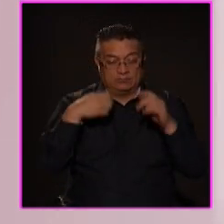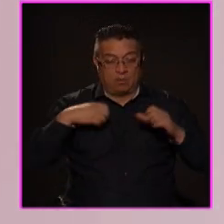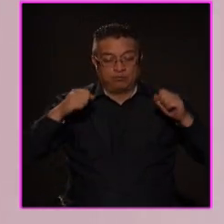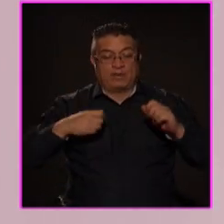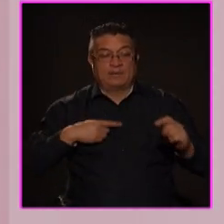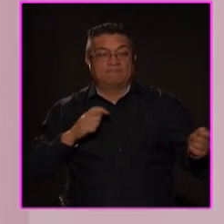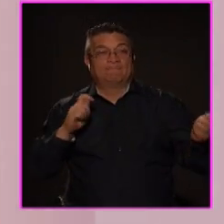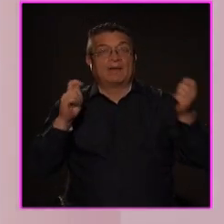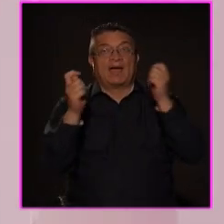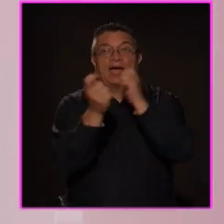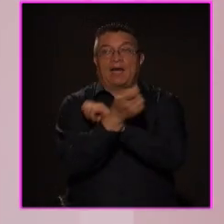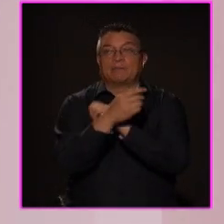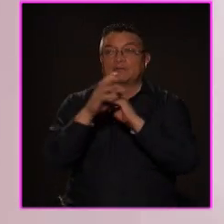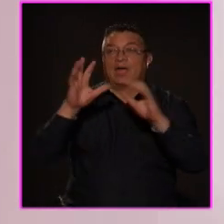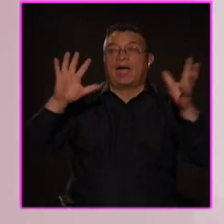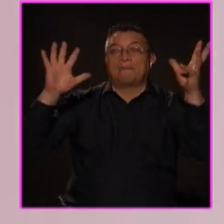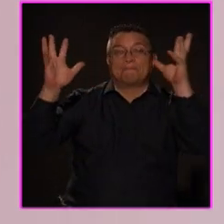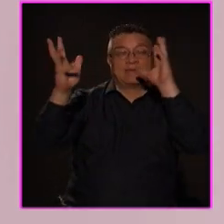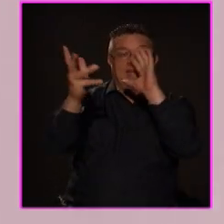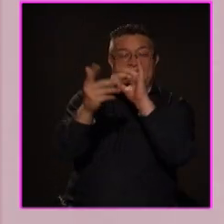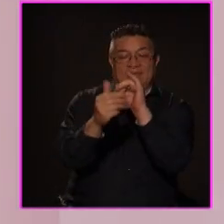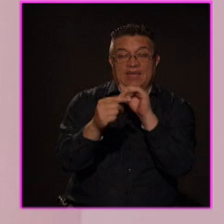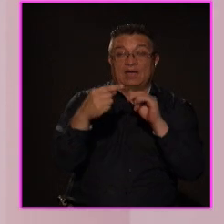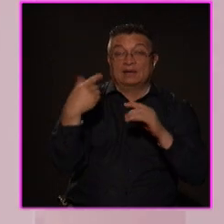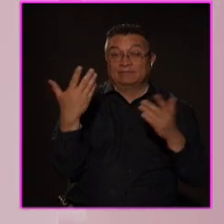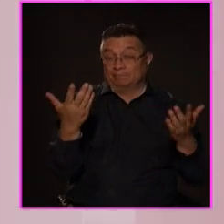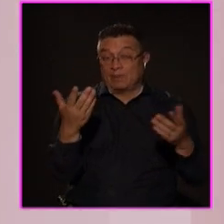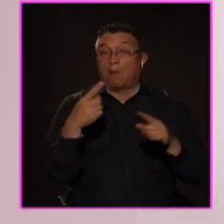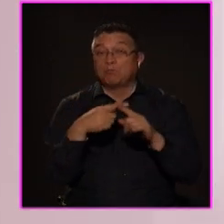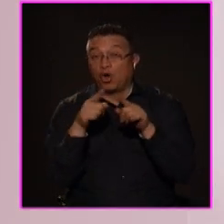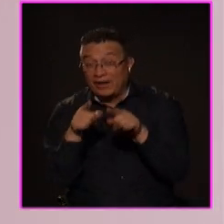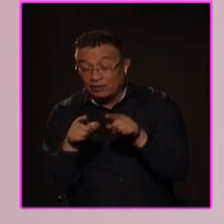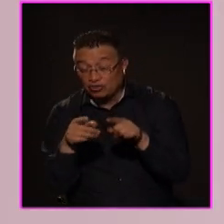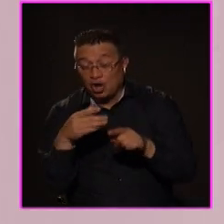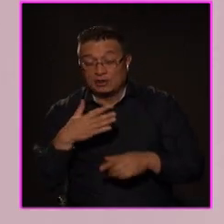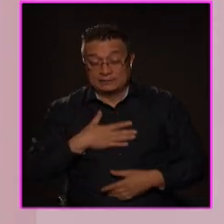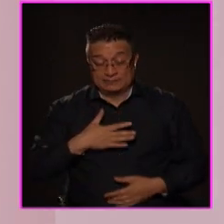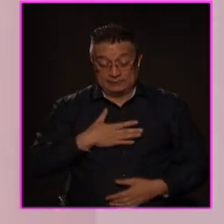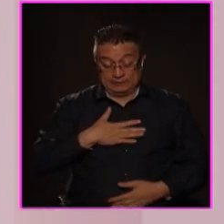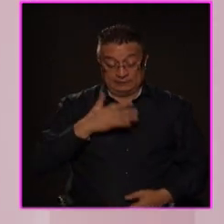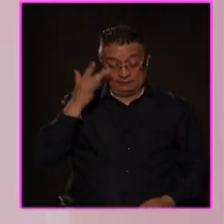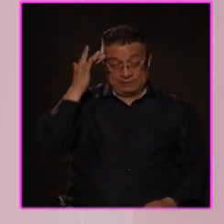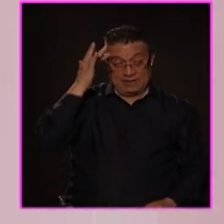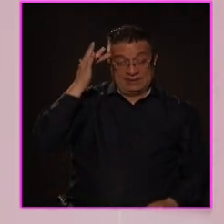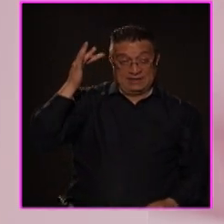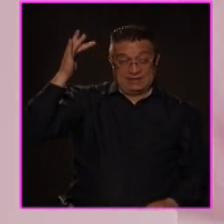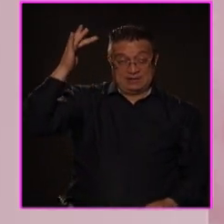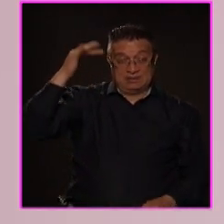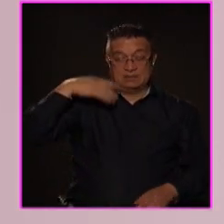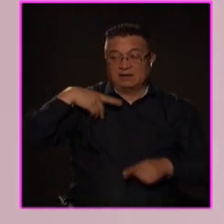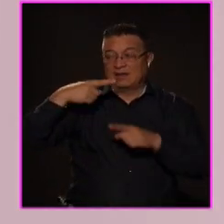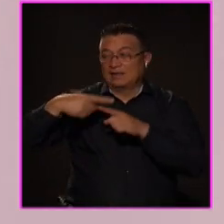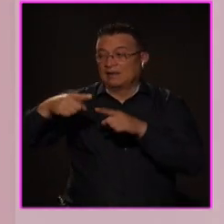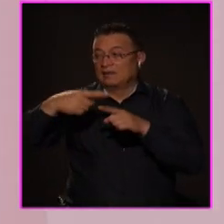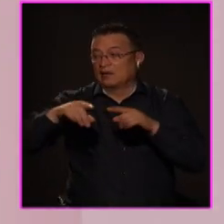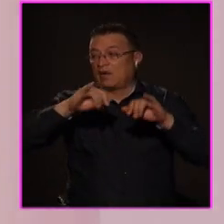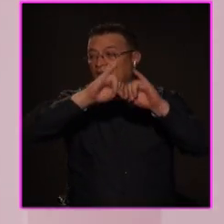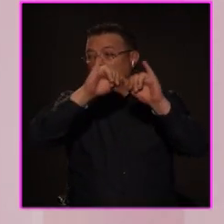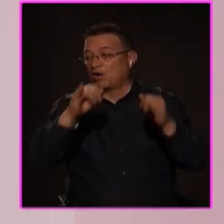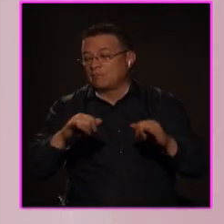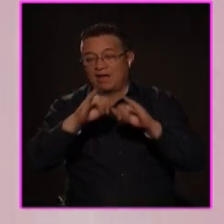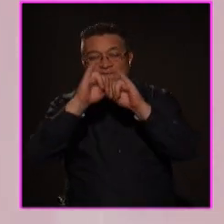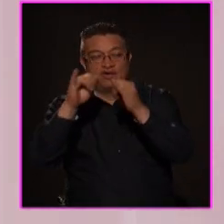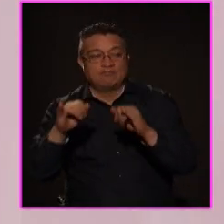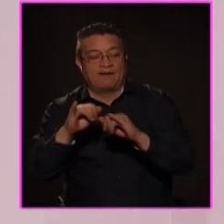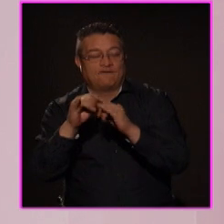And so our intelligence is radically multimodal. It has many kind of modalities, and